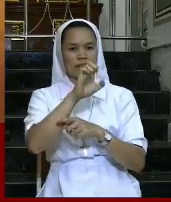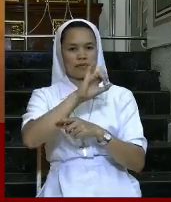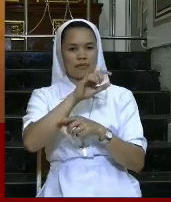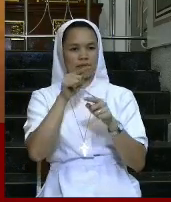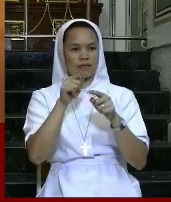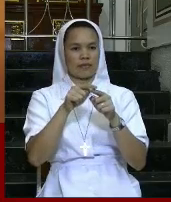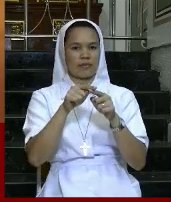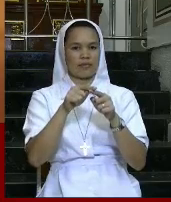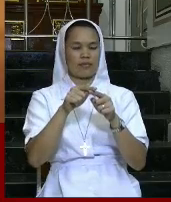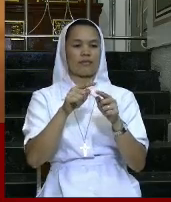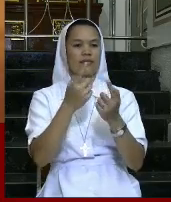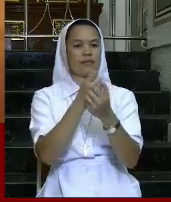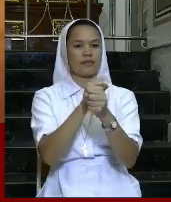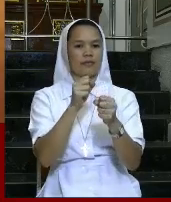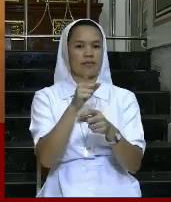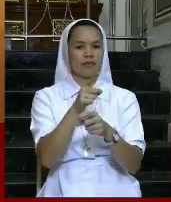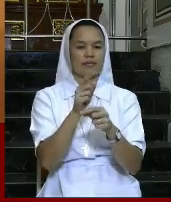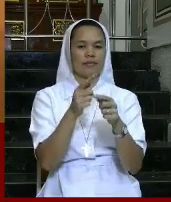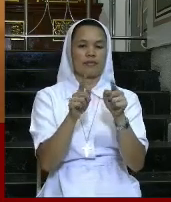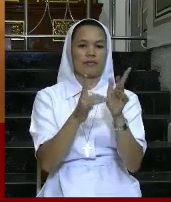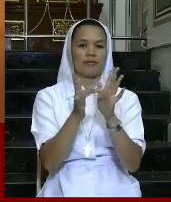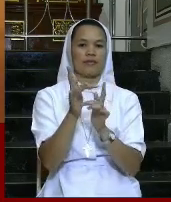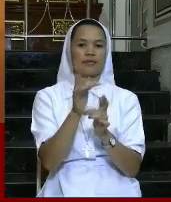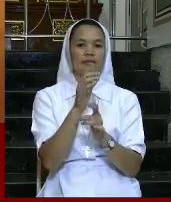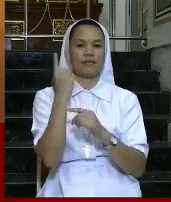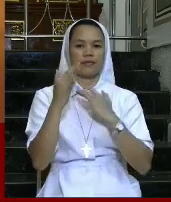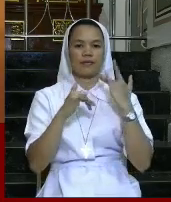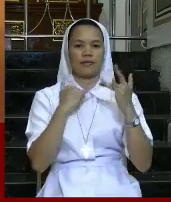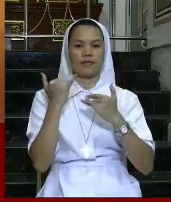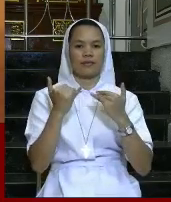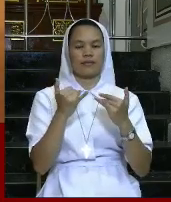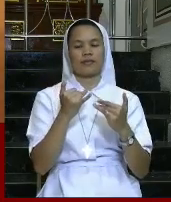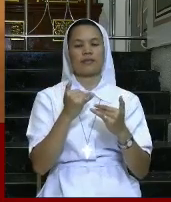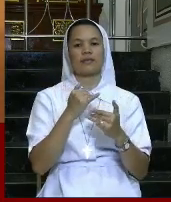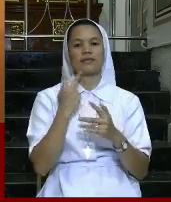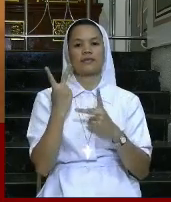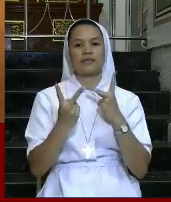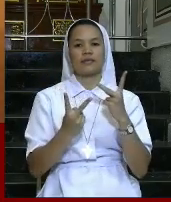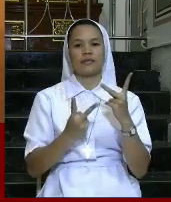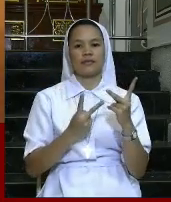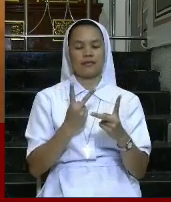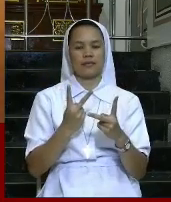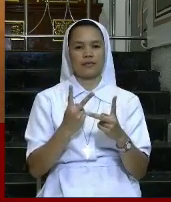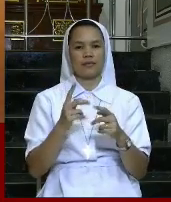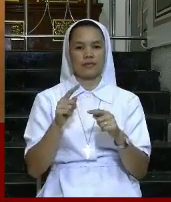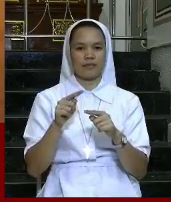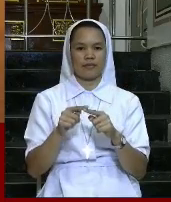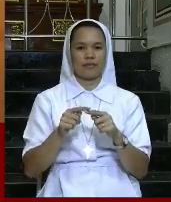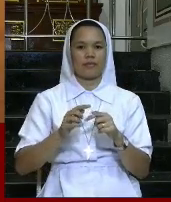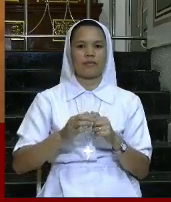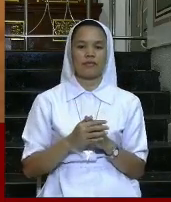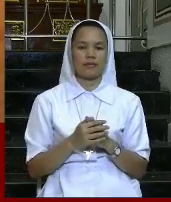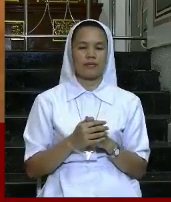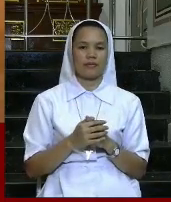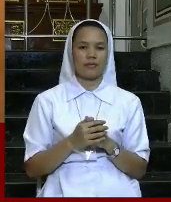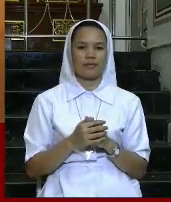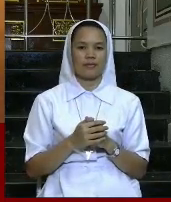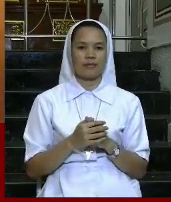him. But Jesus cried out again in a loud voice and gave up his spirit.